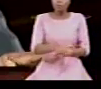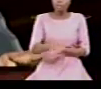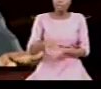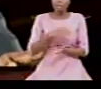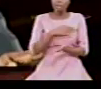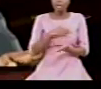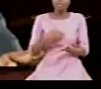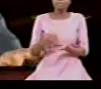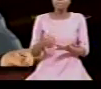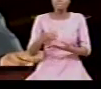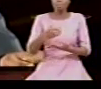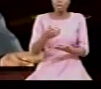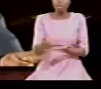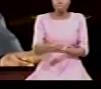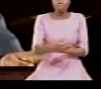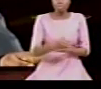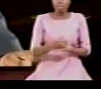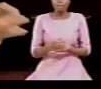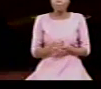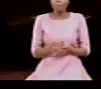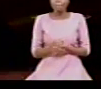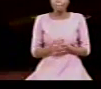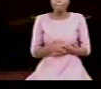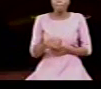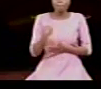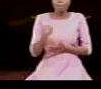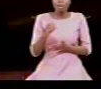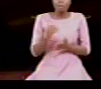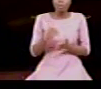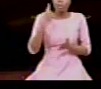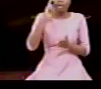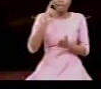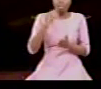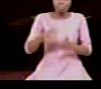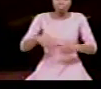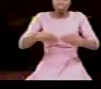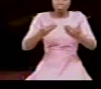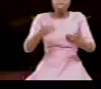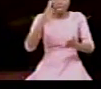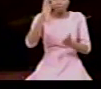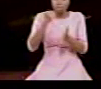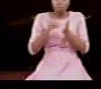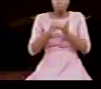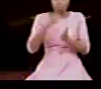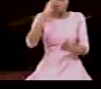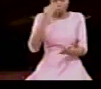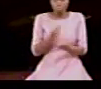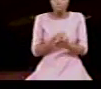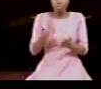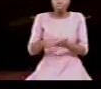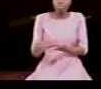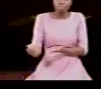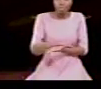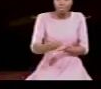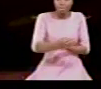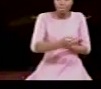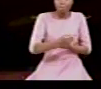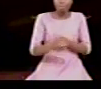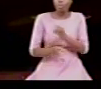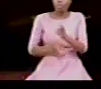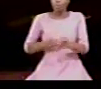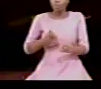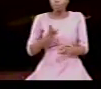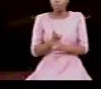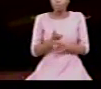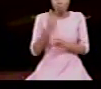and reaping, if you like. So he sowed his son to reap the world, for